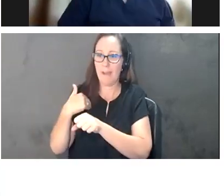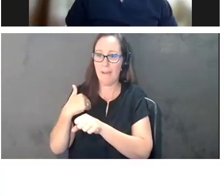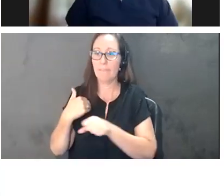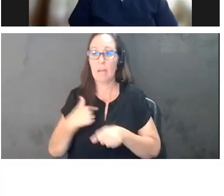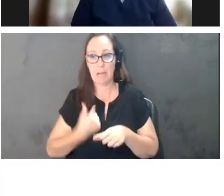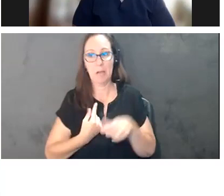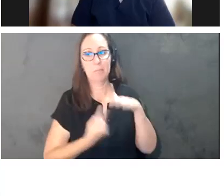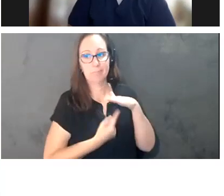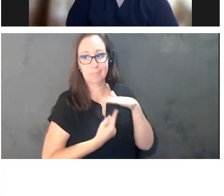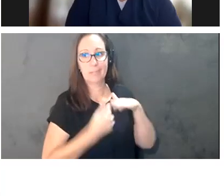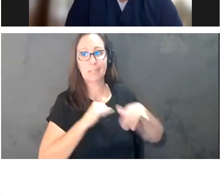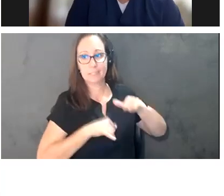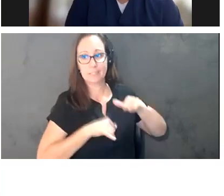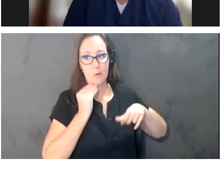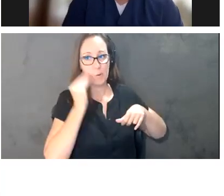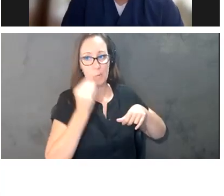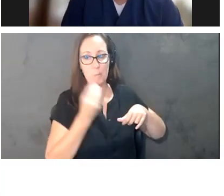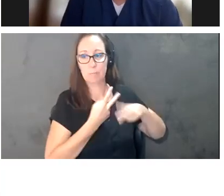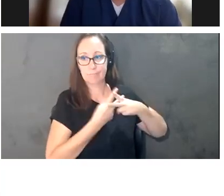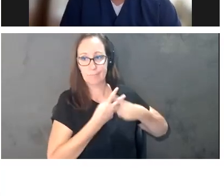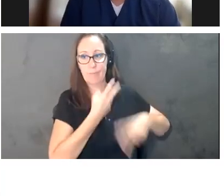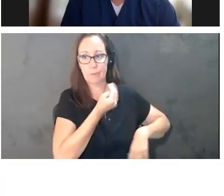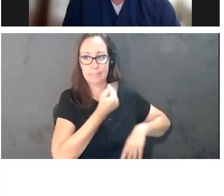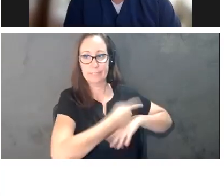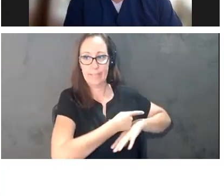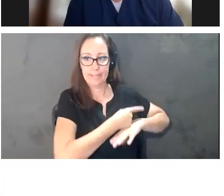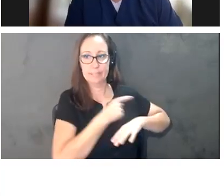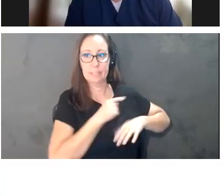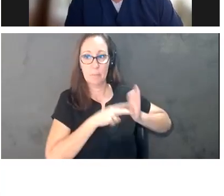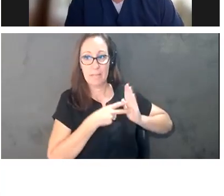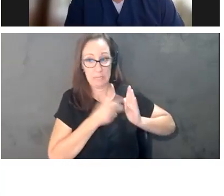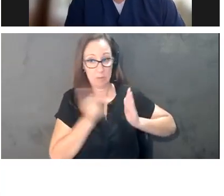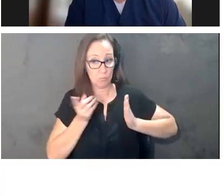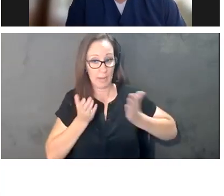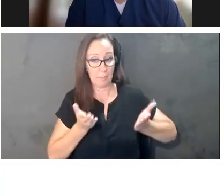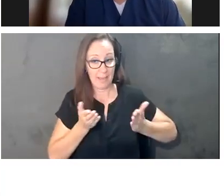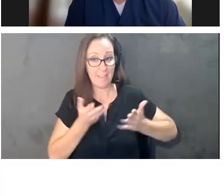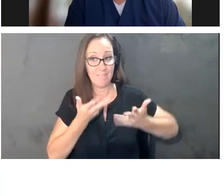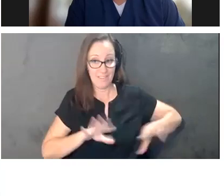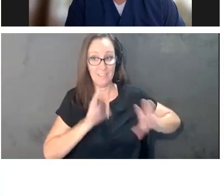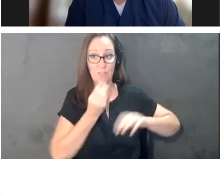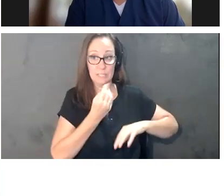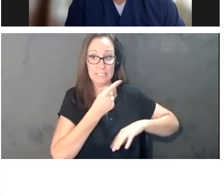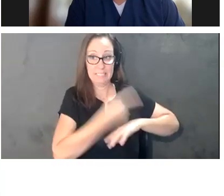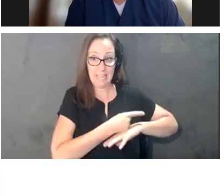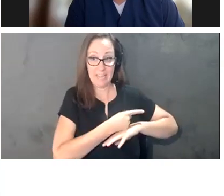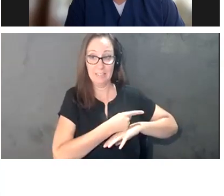14 days and quarantine. Would you recommend that you go ahead and get tested directly after those 14